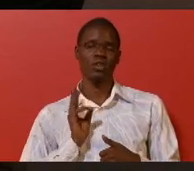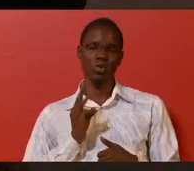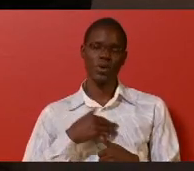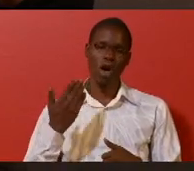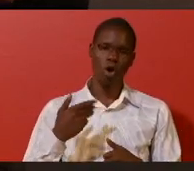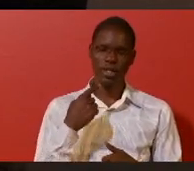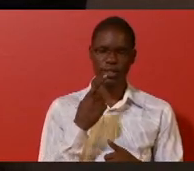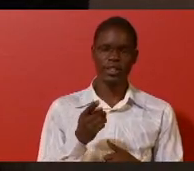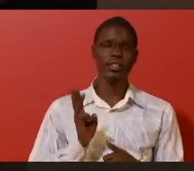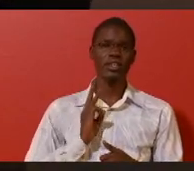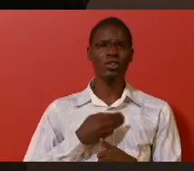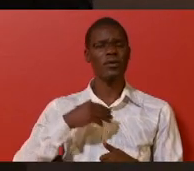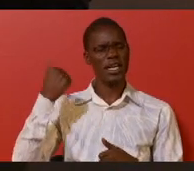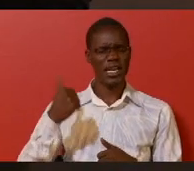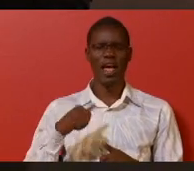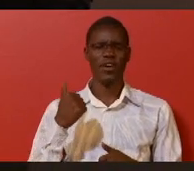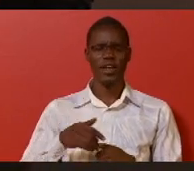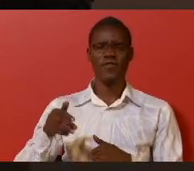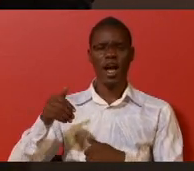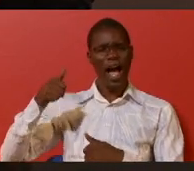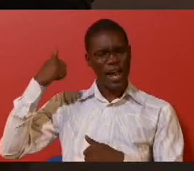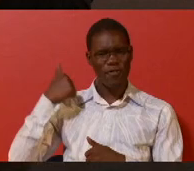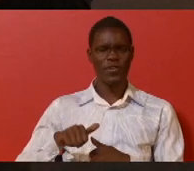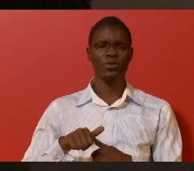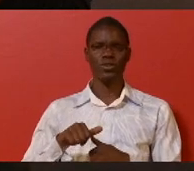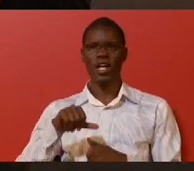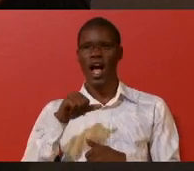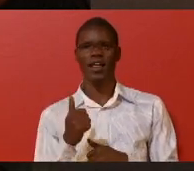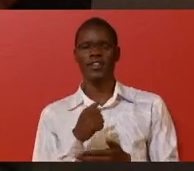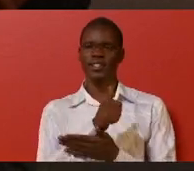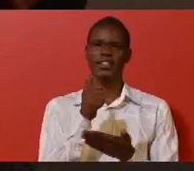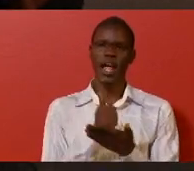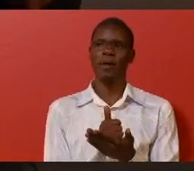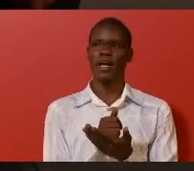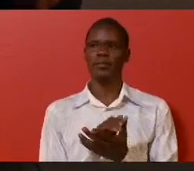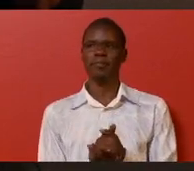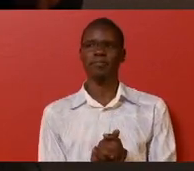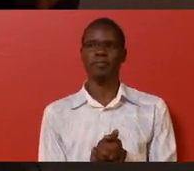we will never refuse one another. Amen.